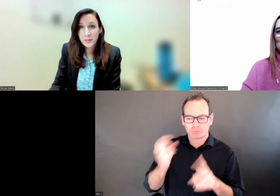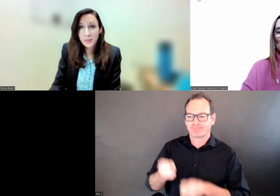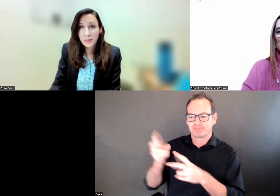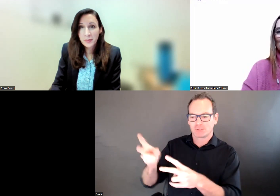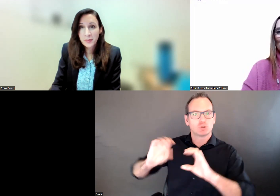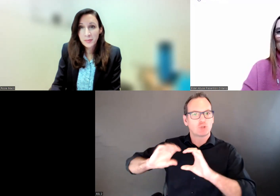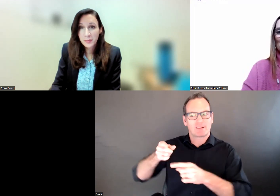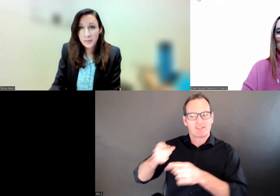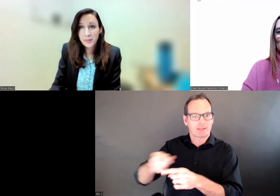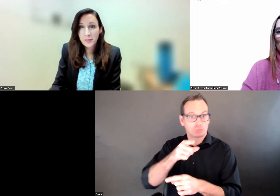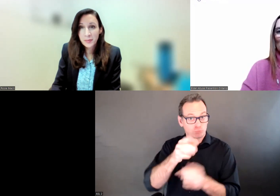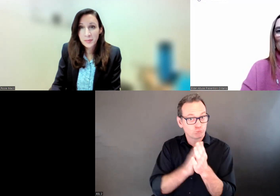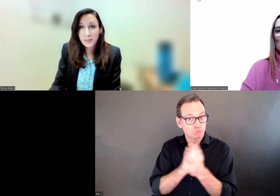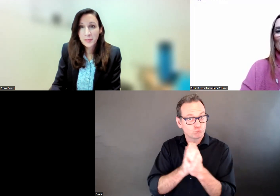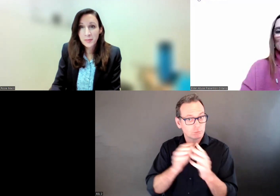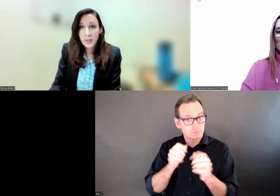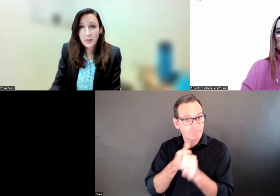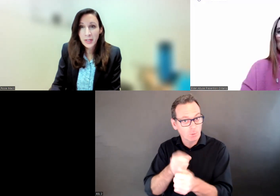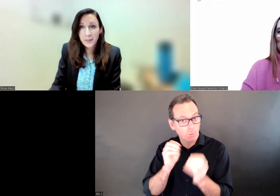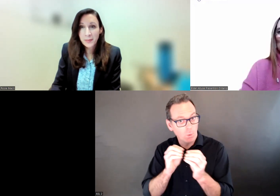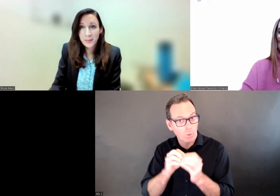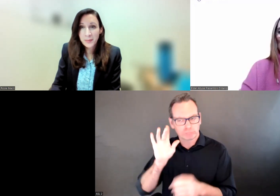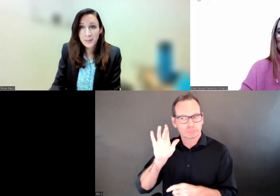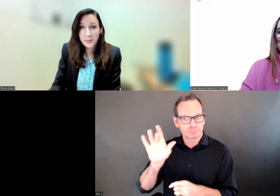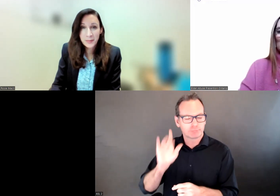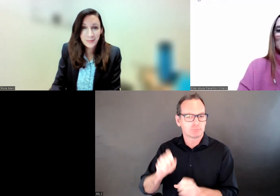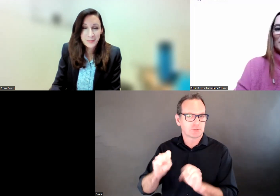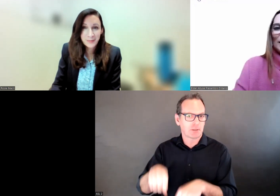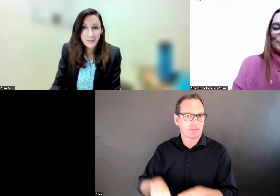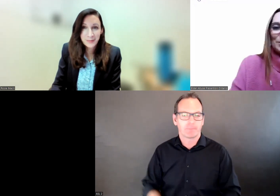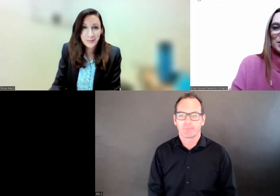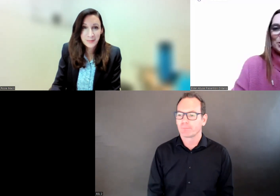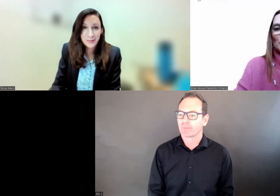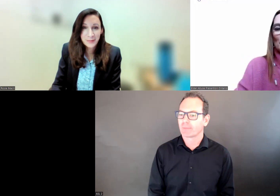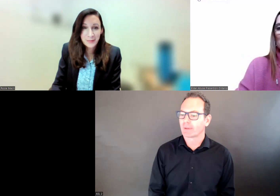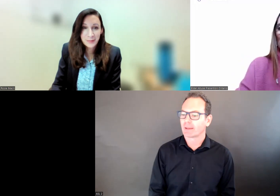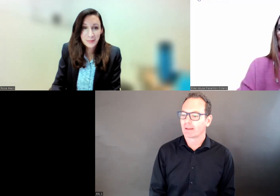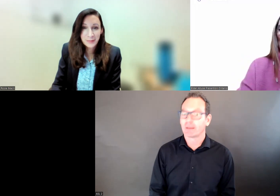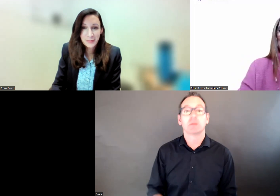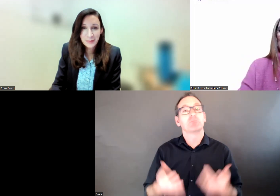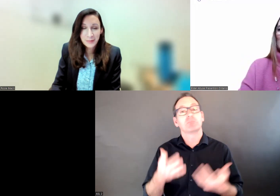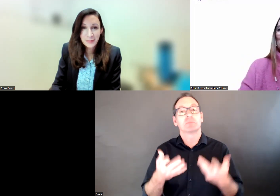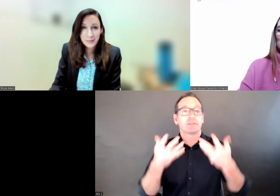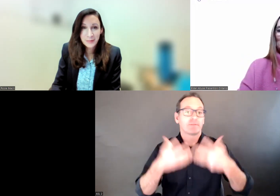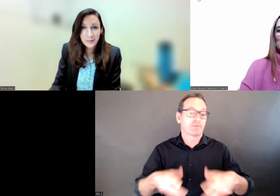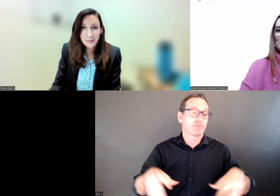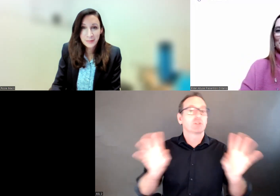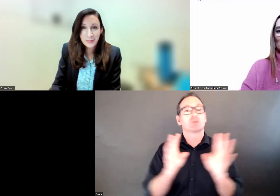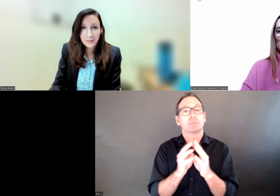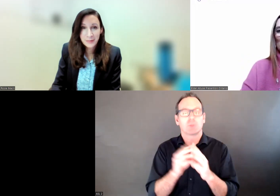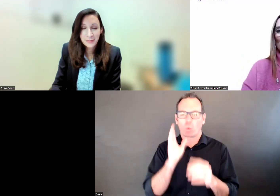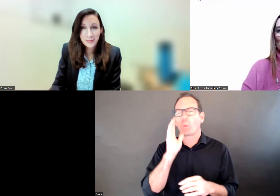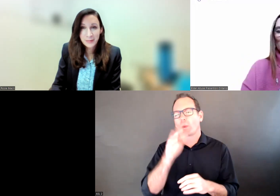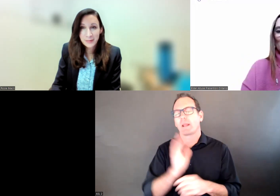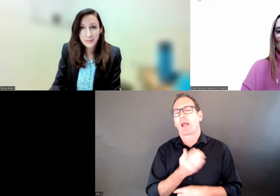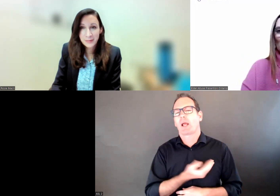see other supports and information that you provide as well. So maybe people will have a chance after the session. We'll post that on the website under the session